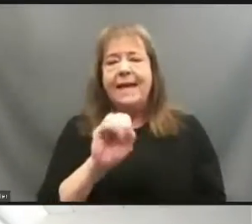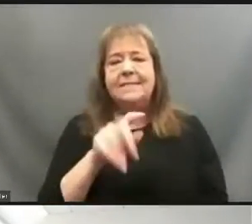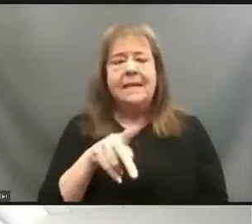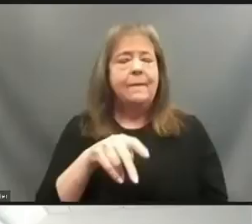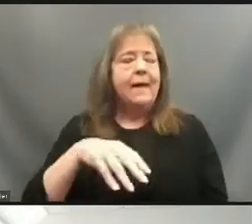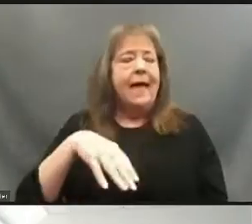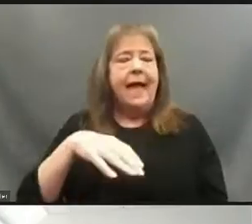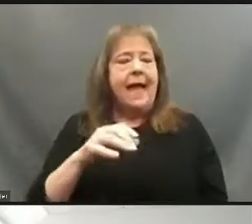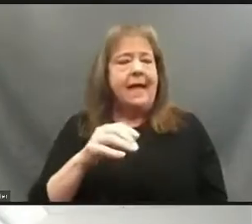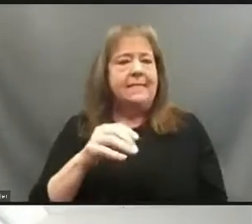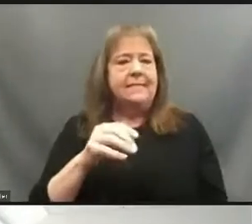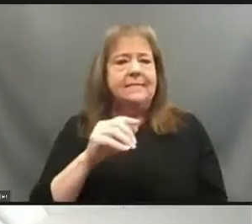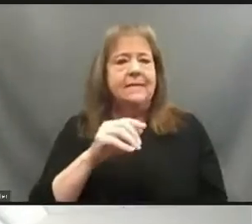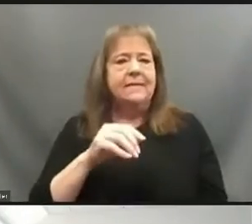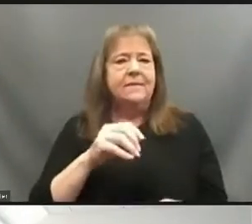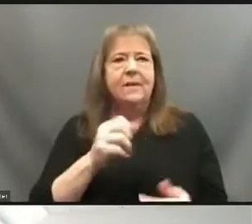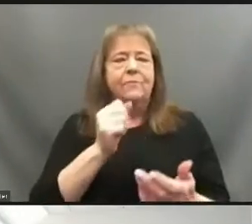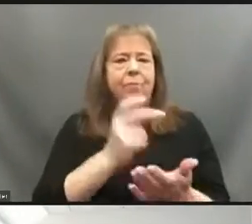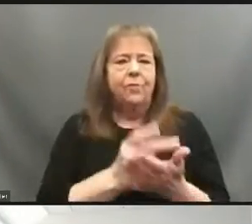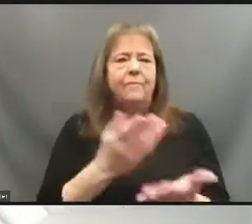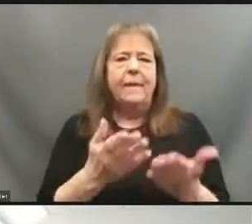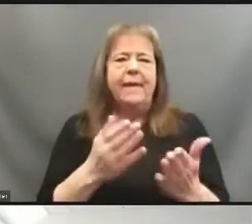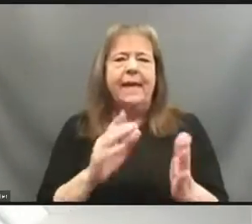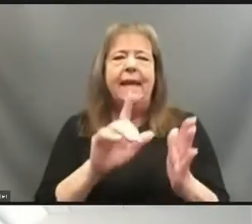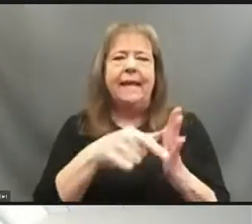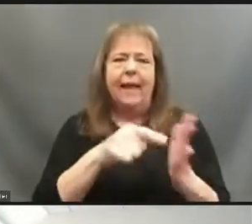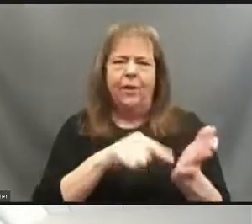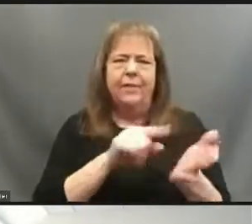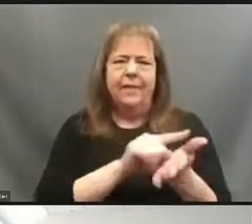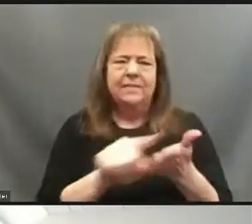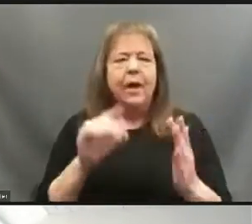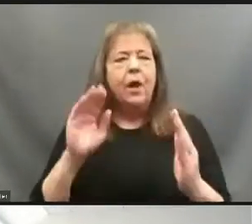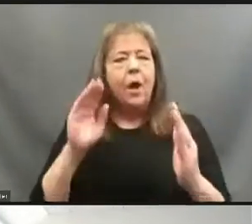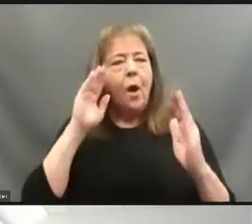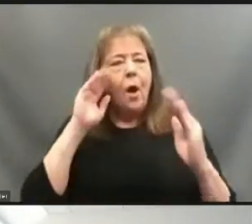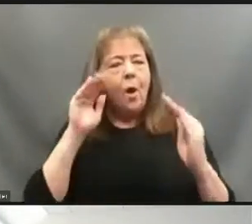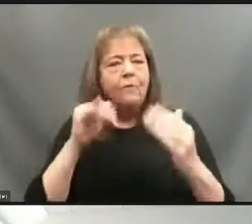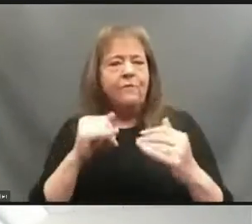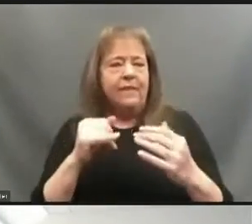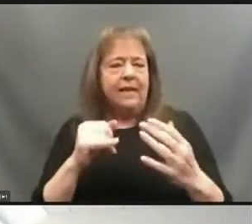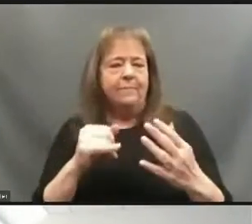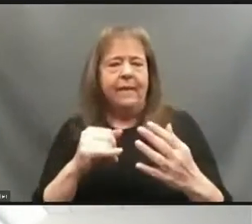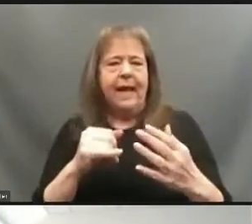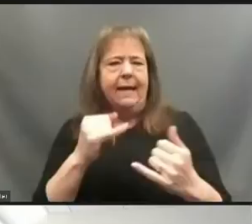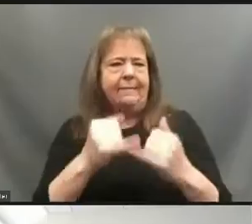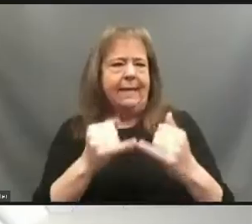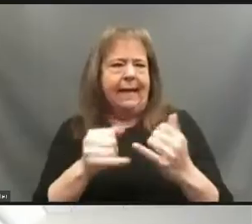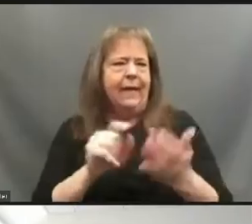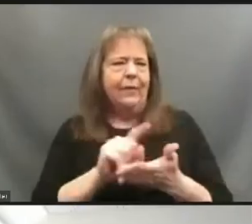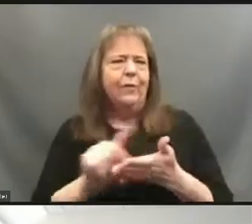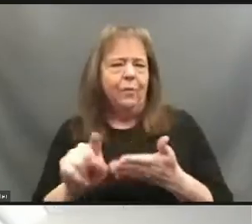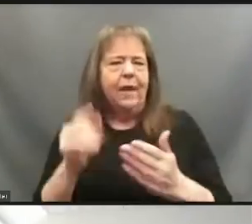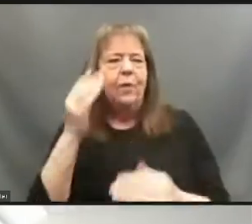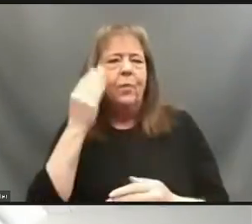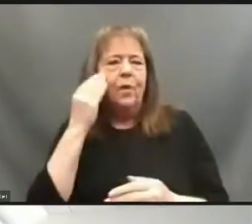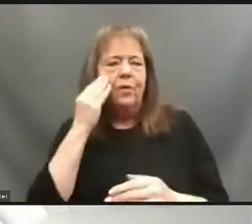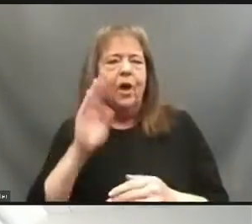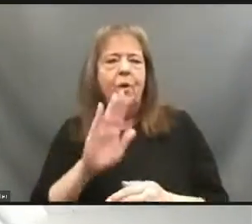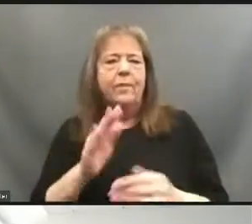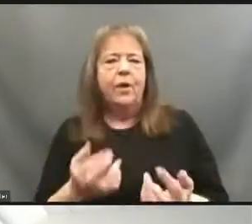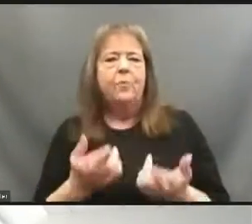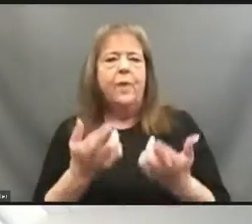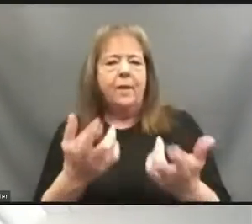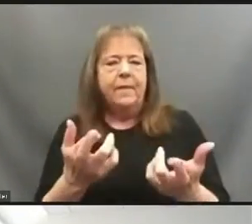I believe happen later this week. We'll hopefully know by the end of the week what the formal recommendations are for the use